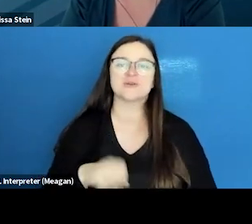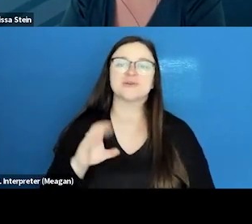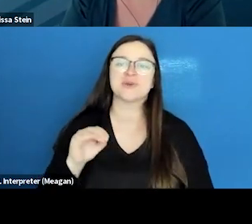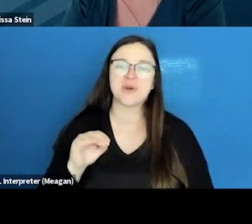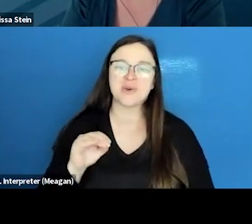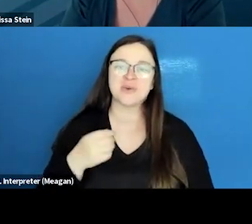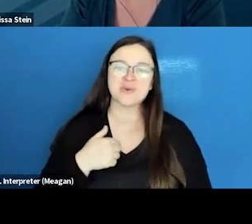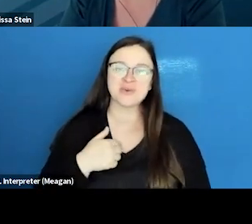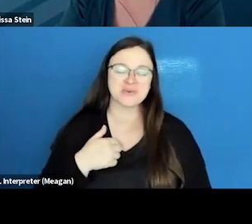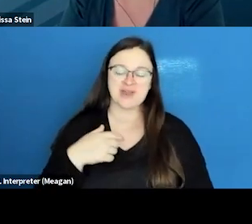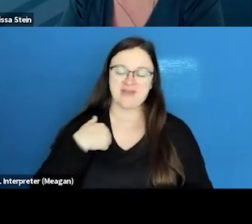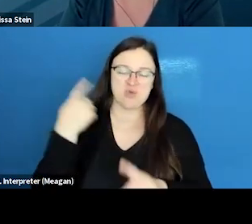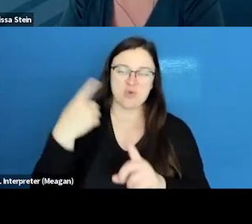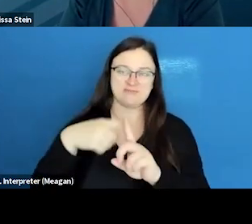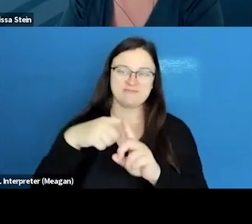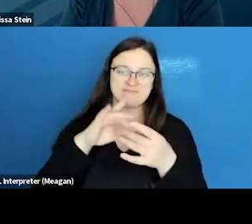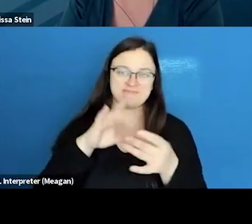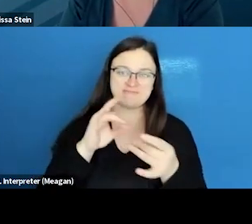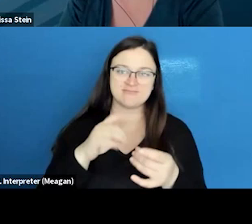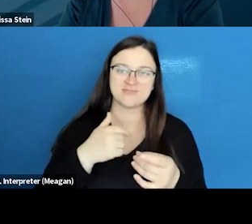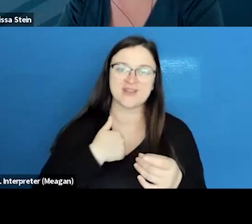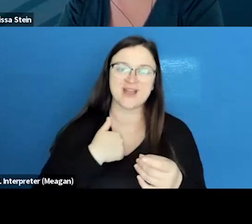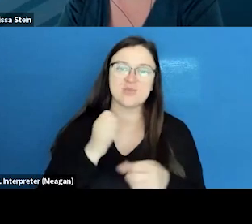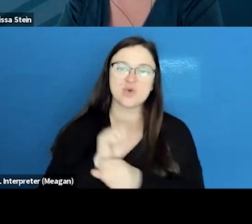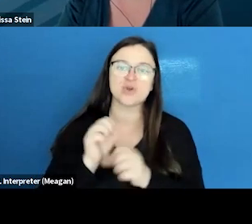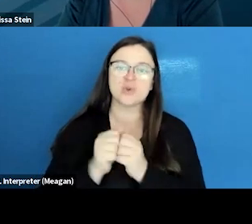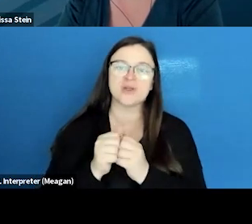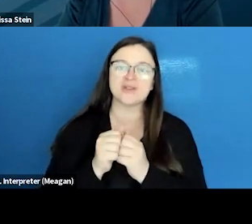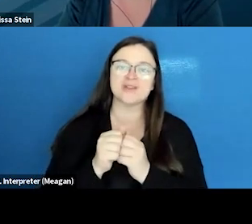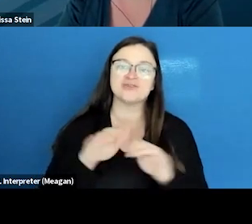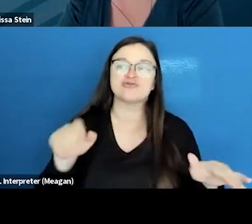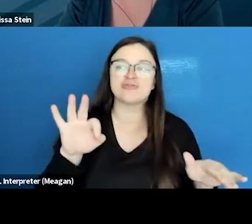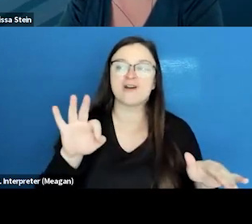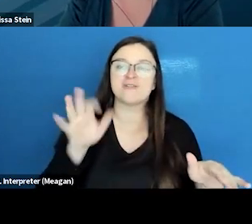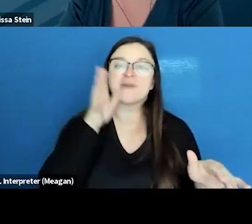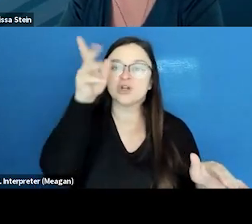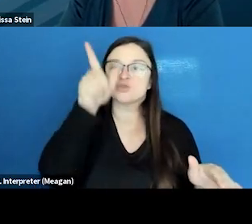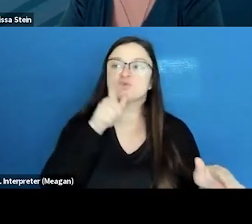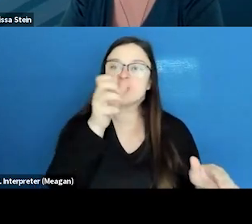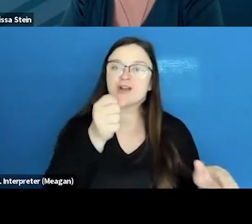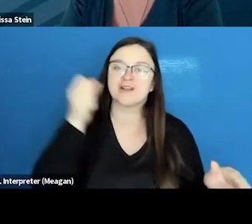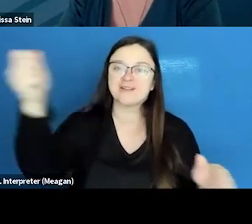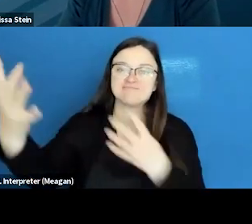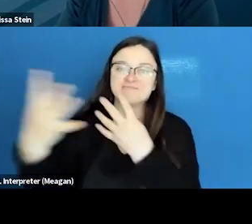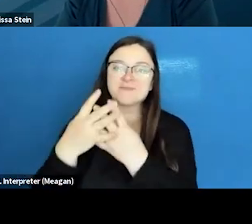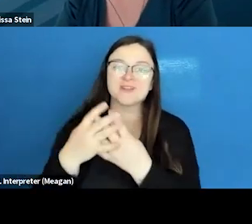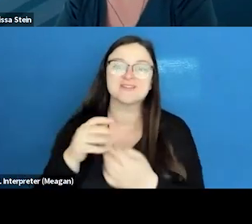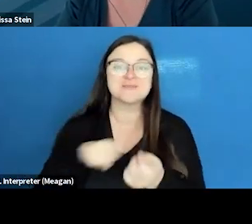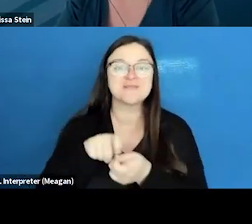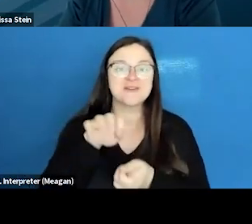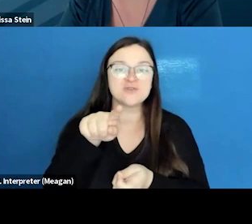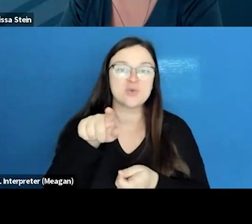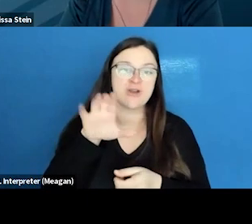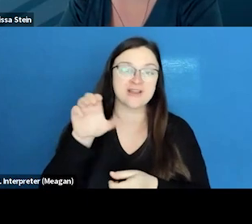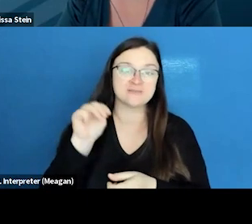content area of the children with incarcerated parents work, which I think is really interesting, especially if you are a case manager that works with any sort of